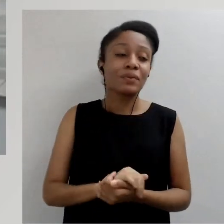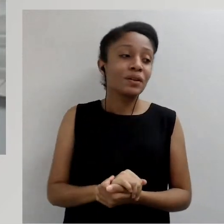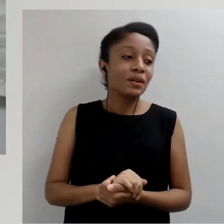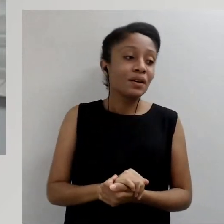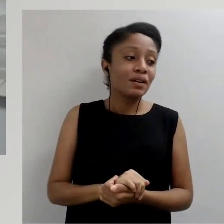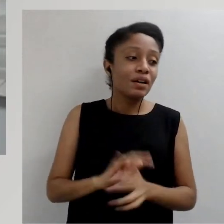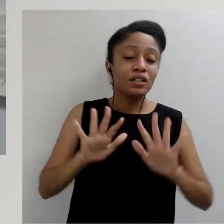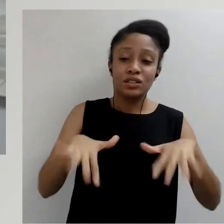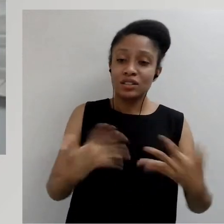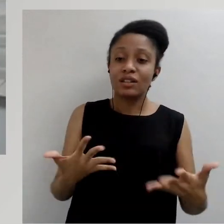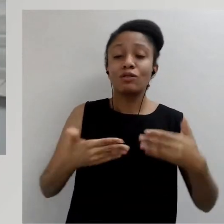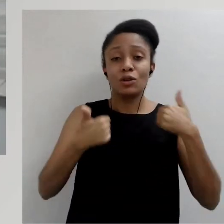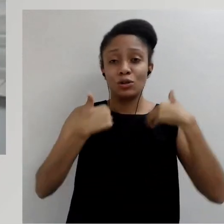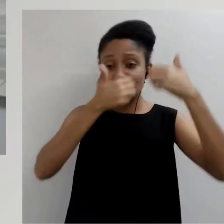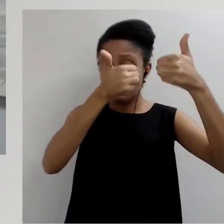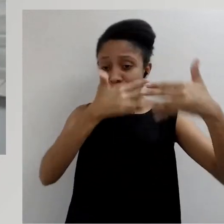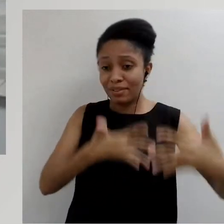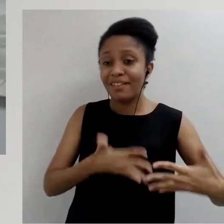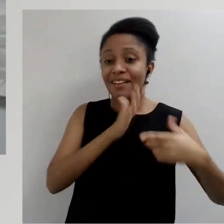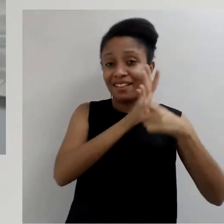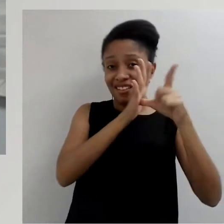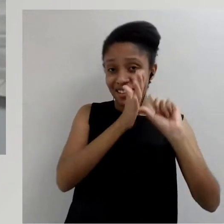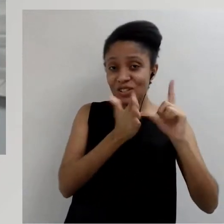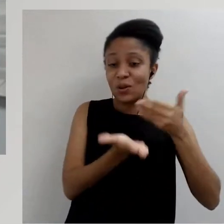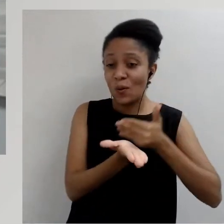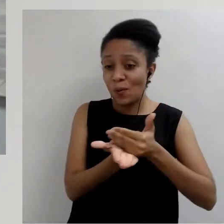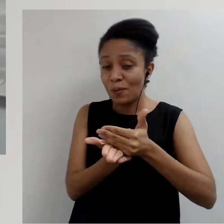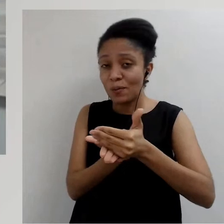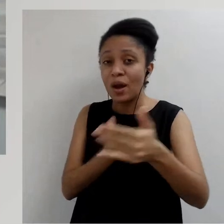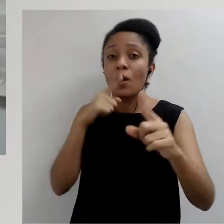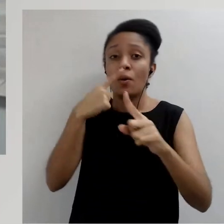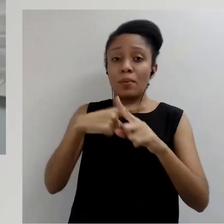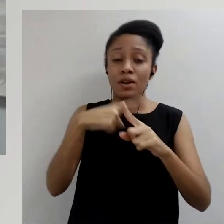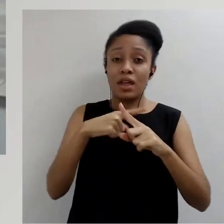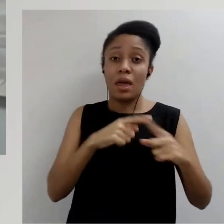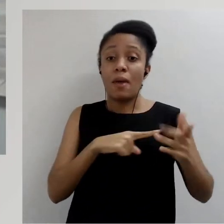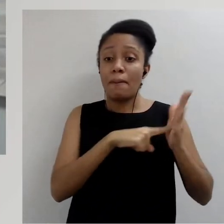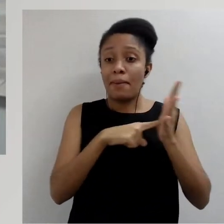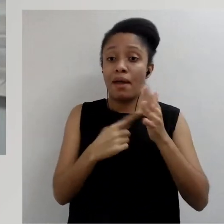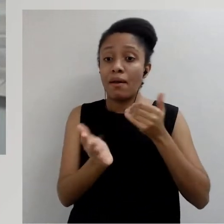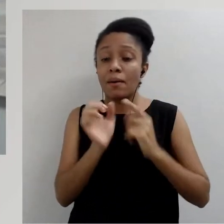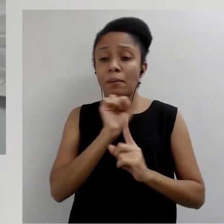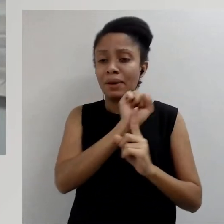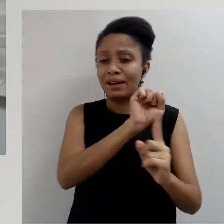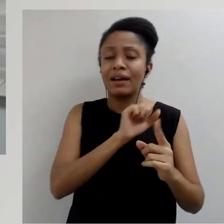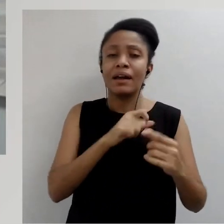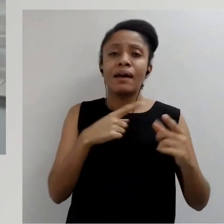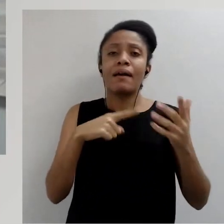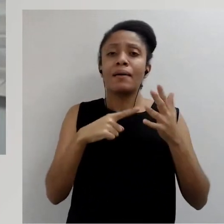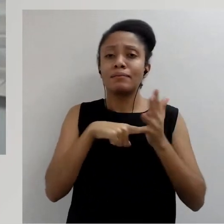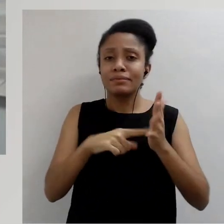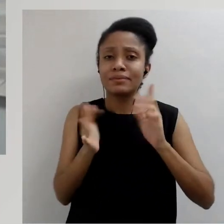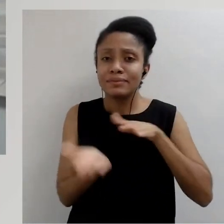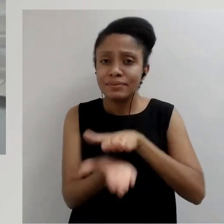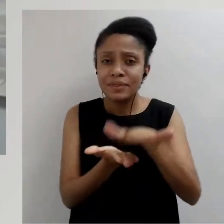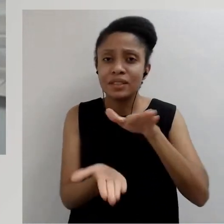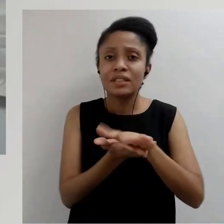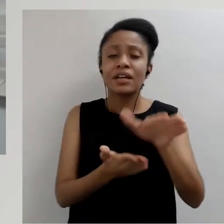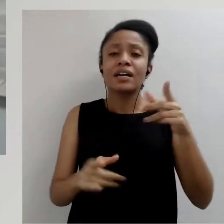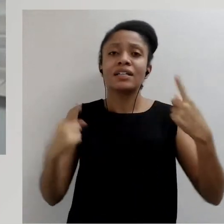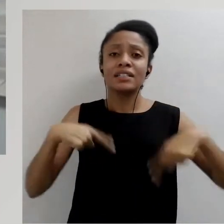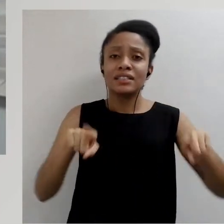the best path. As I say in the beginning, we had a boom of digital equipment as everything